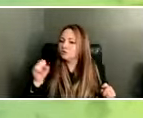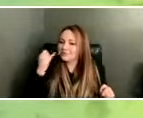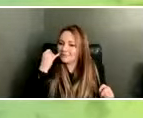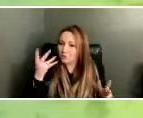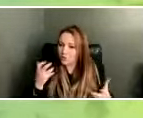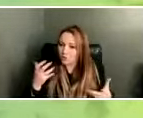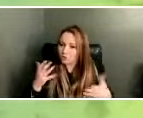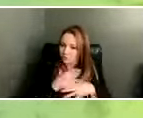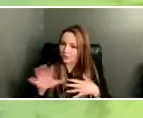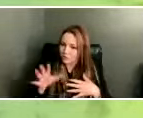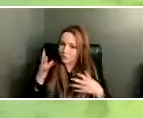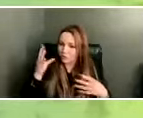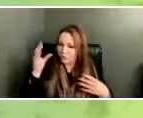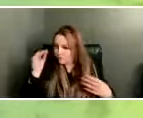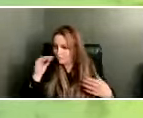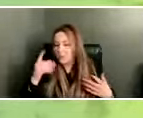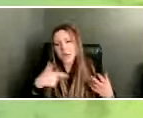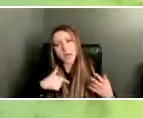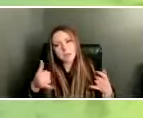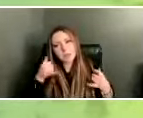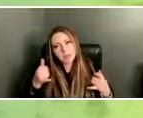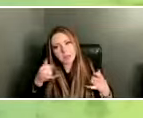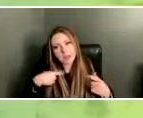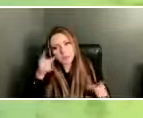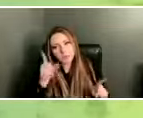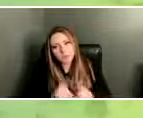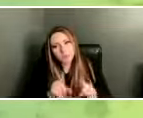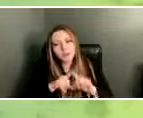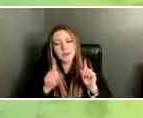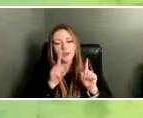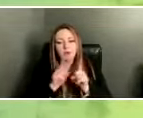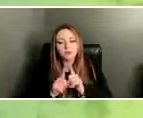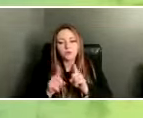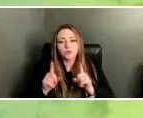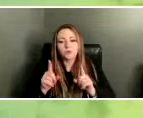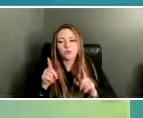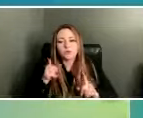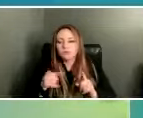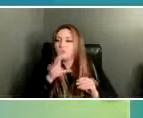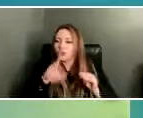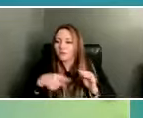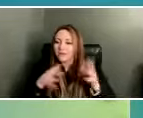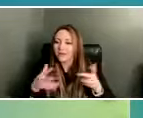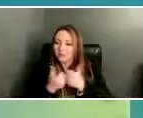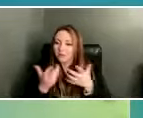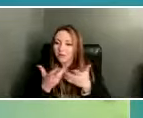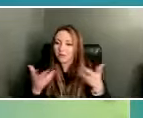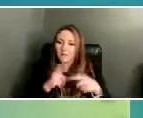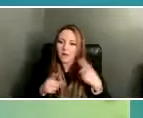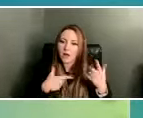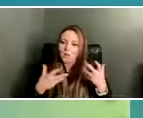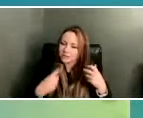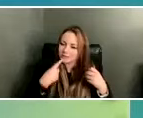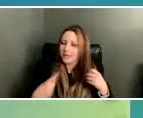and opportunities. Similar, but I will also say, you went through, I think you captured a lot about the challenges, but I want to say that